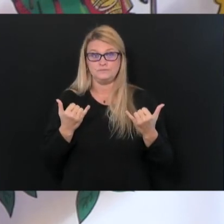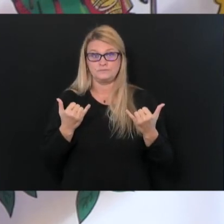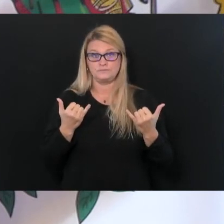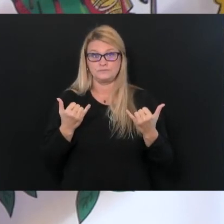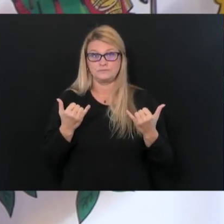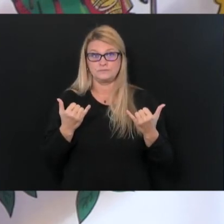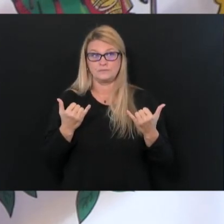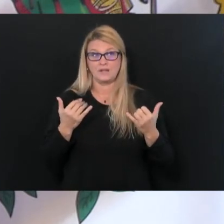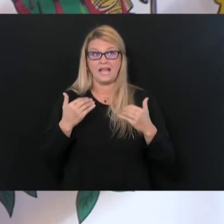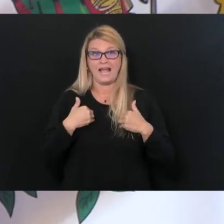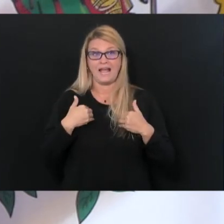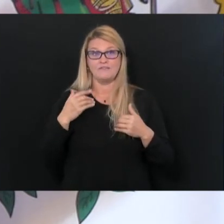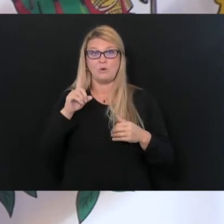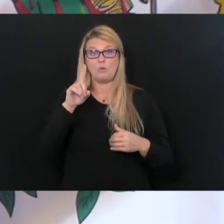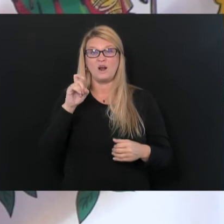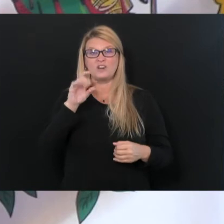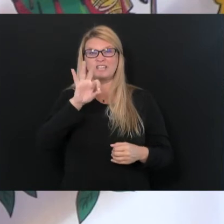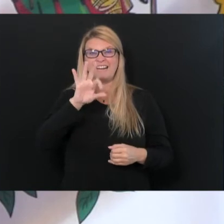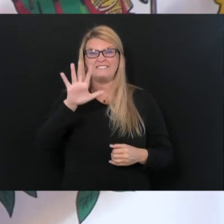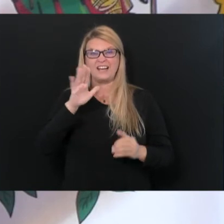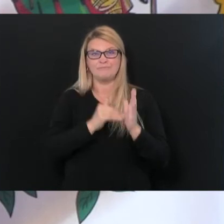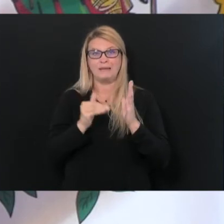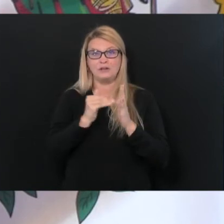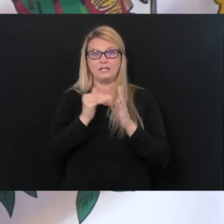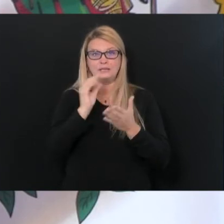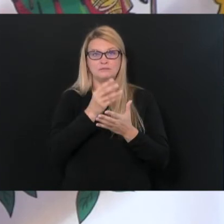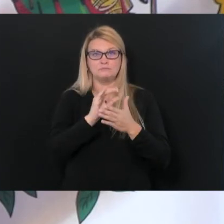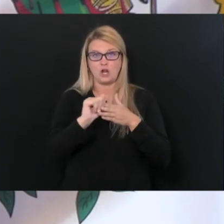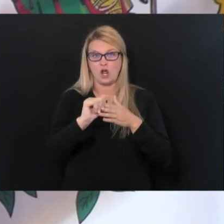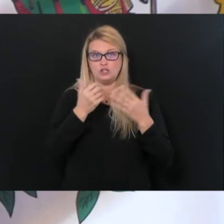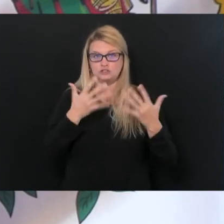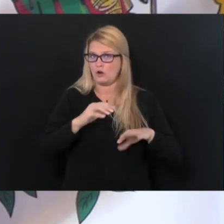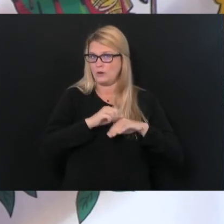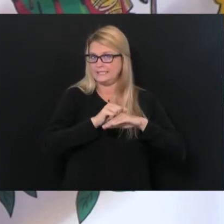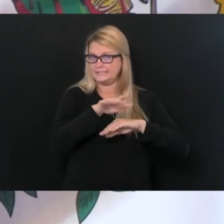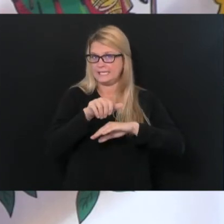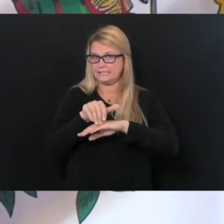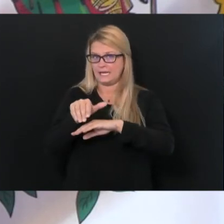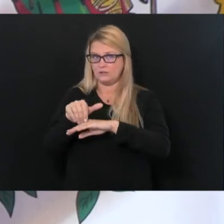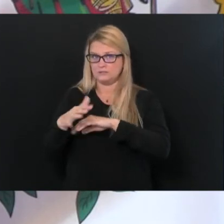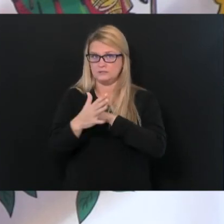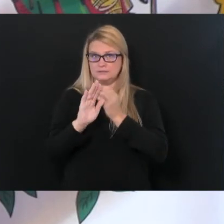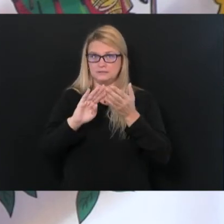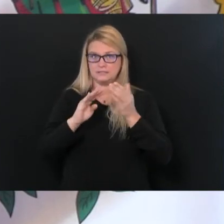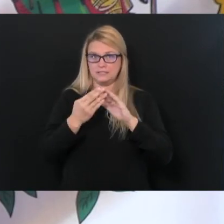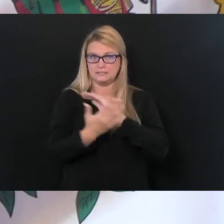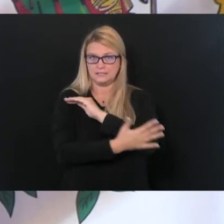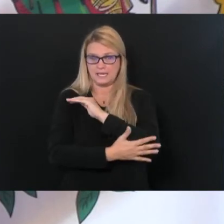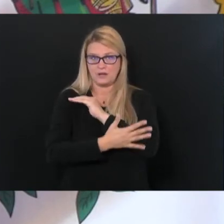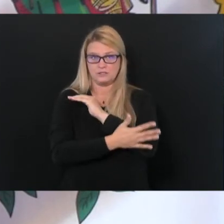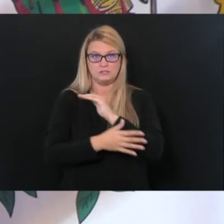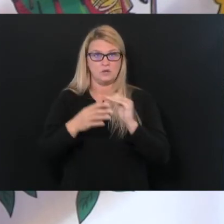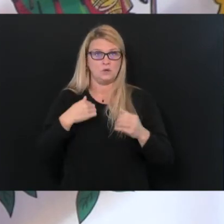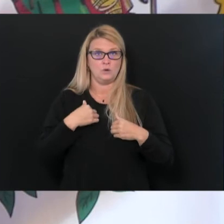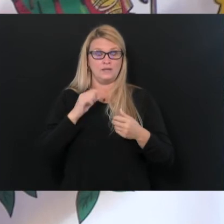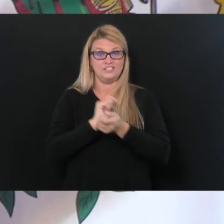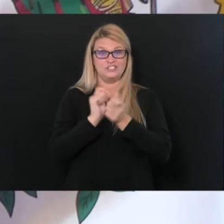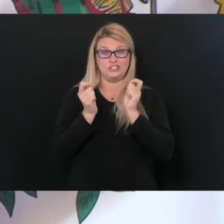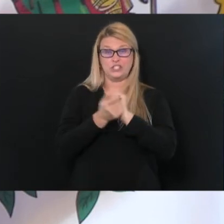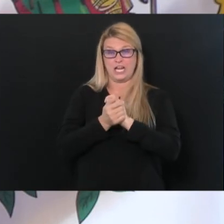exceeded $195 million that have been awarded to the cities and counties. We have readjusted our